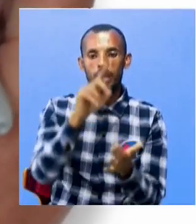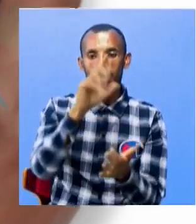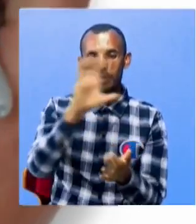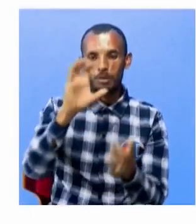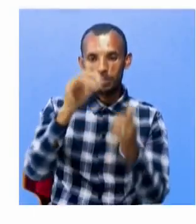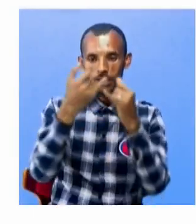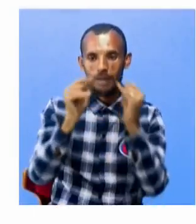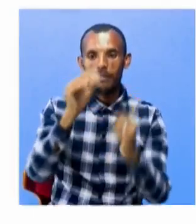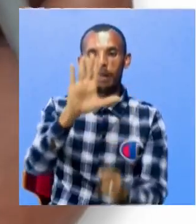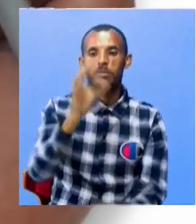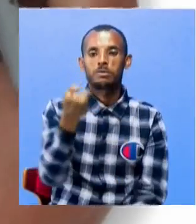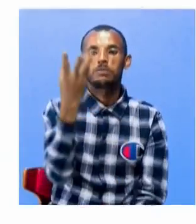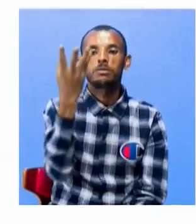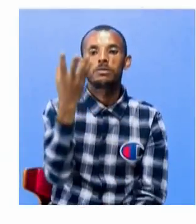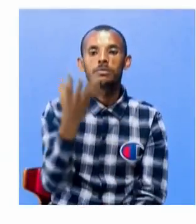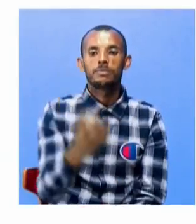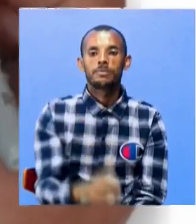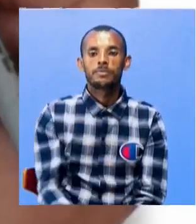by 5.